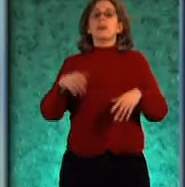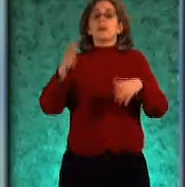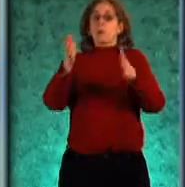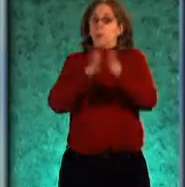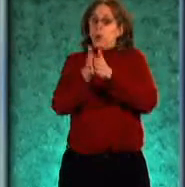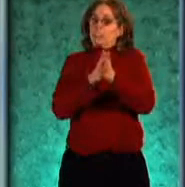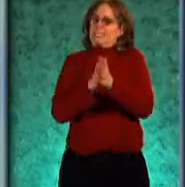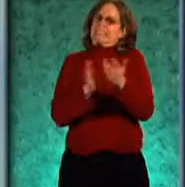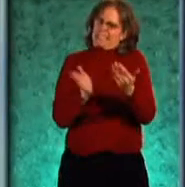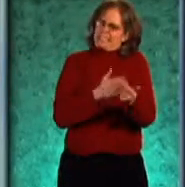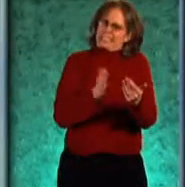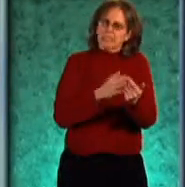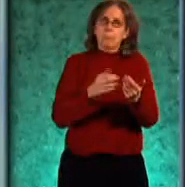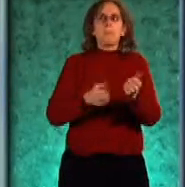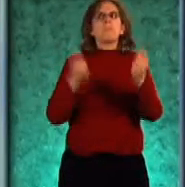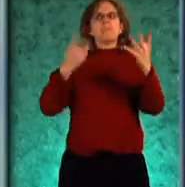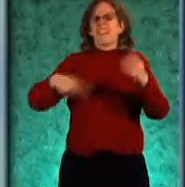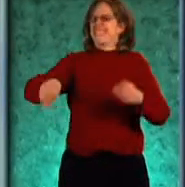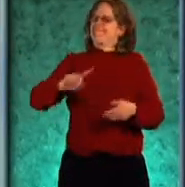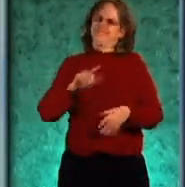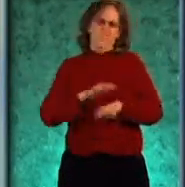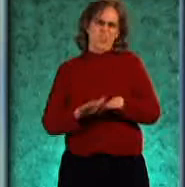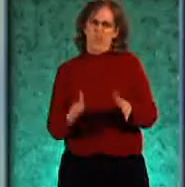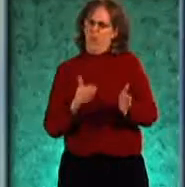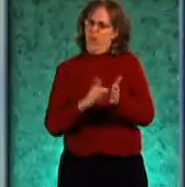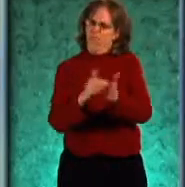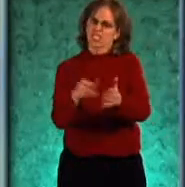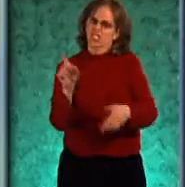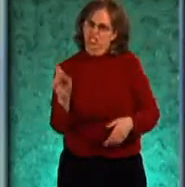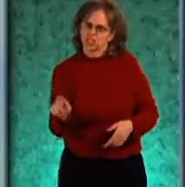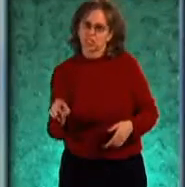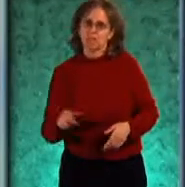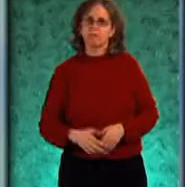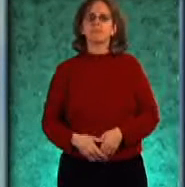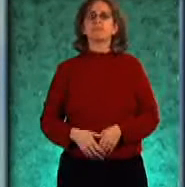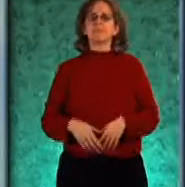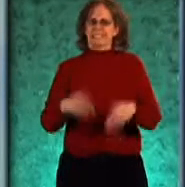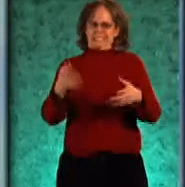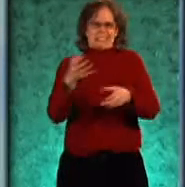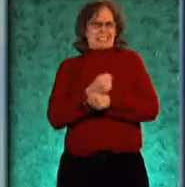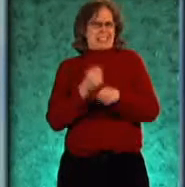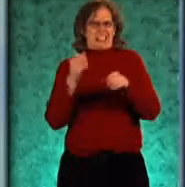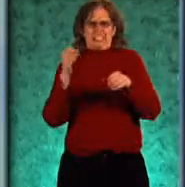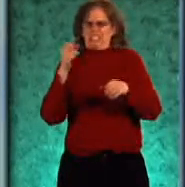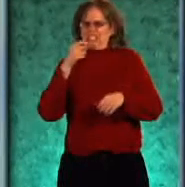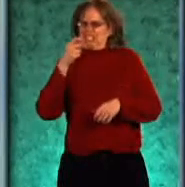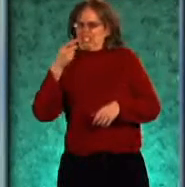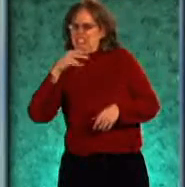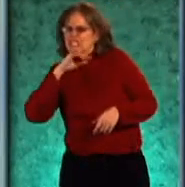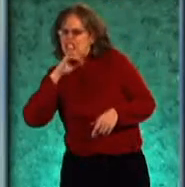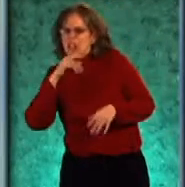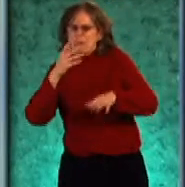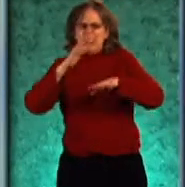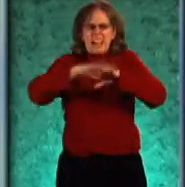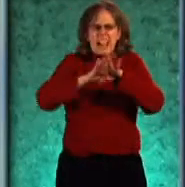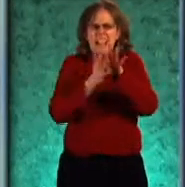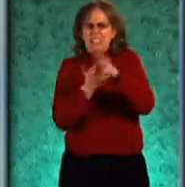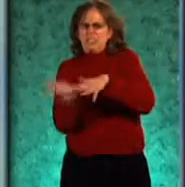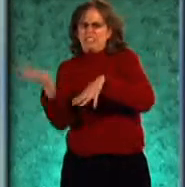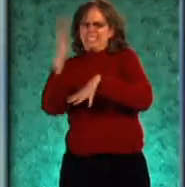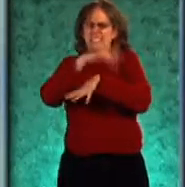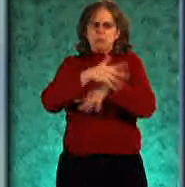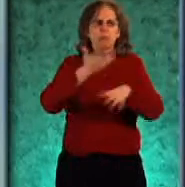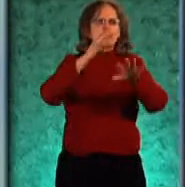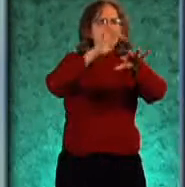to do, but many of us do not do it as often as we should. You get many germs on your hands through the day when you touch